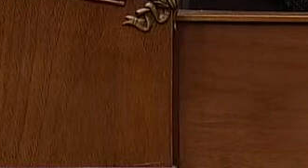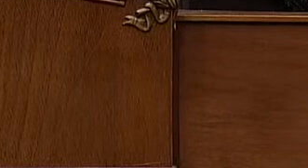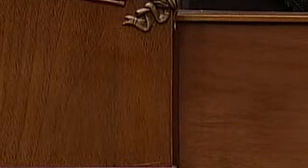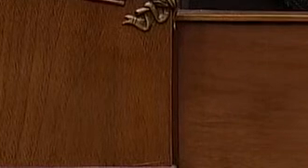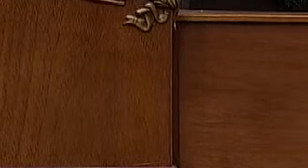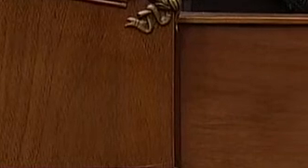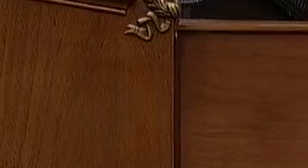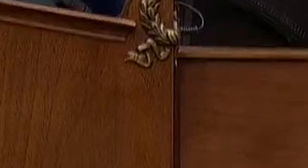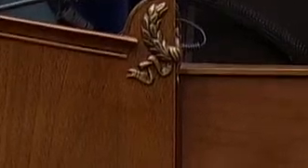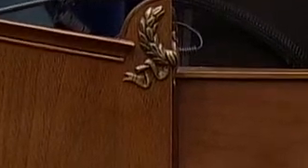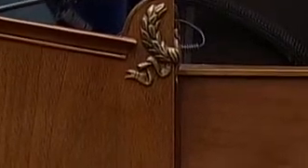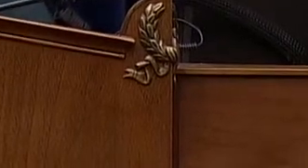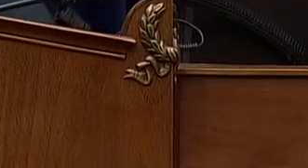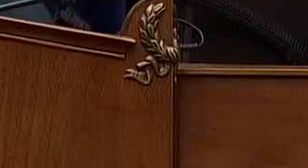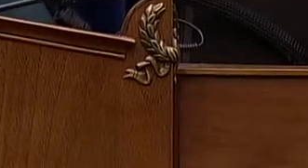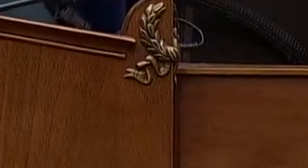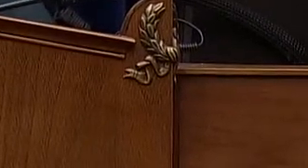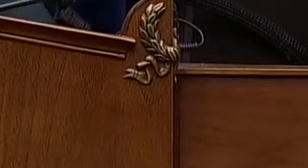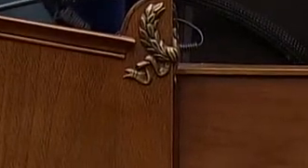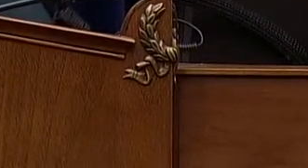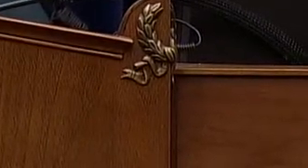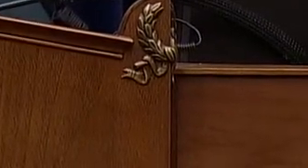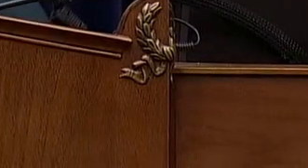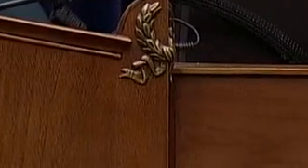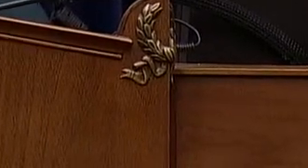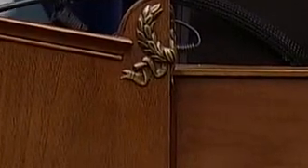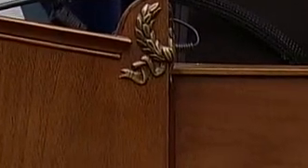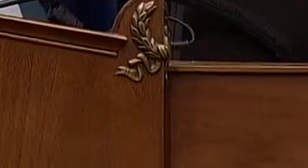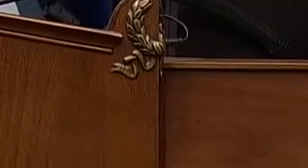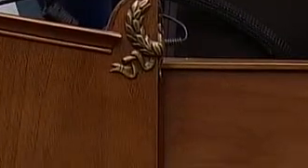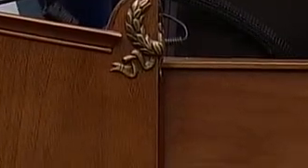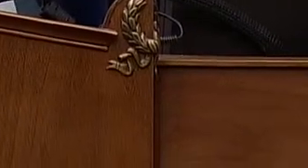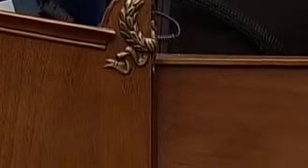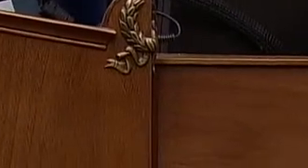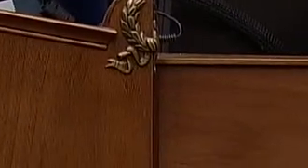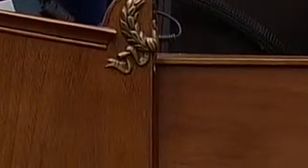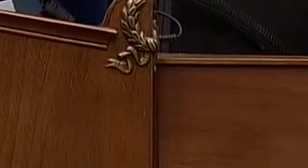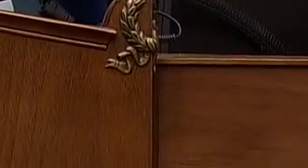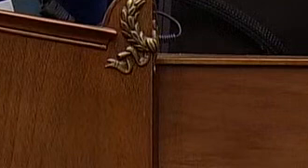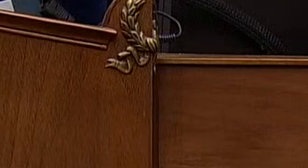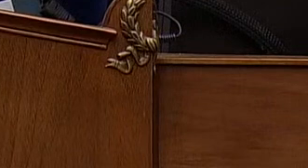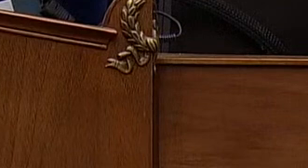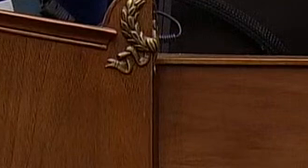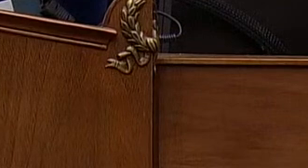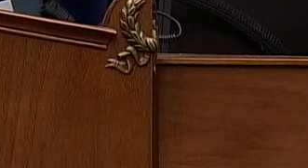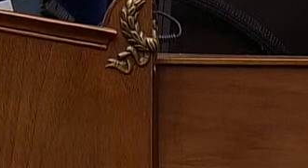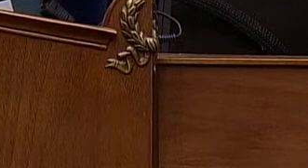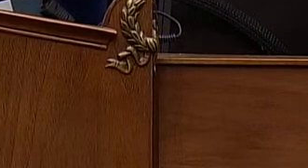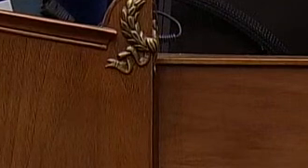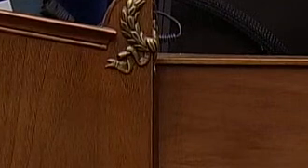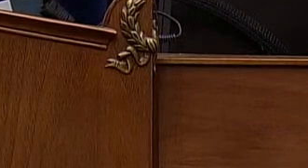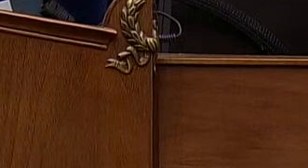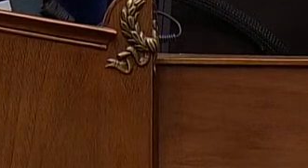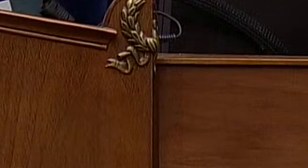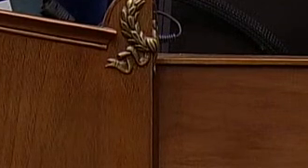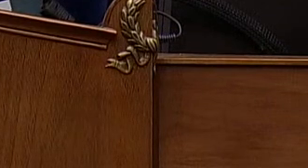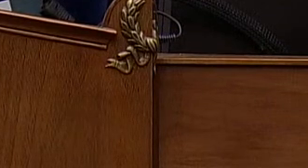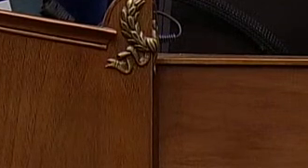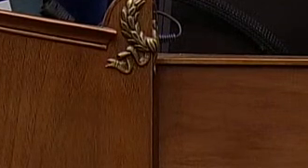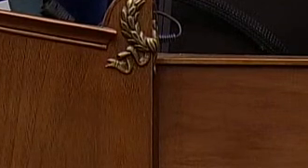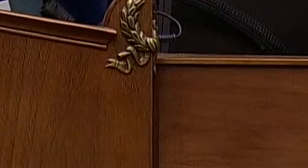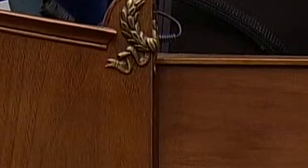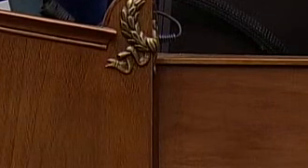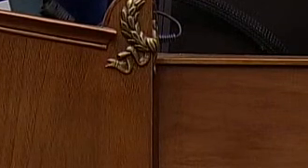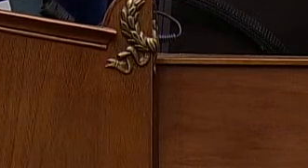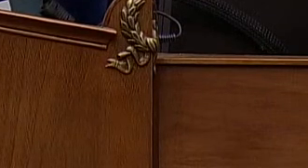DC wants the benefits of a state without actually having to operate like one. They want to be treated differently. They want to be treated